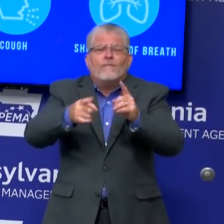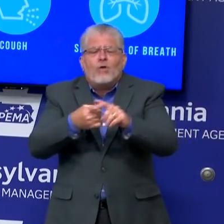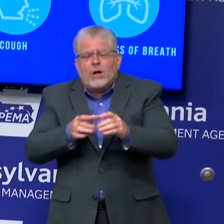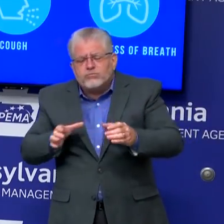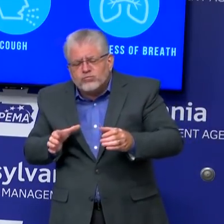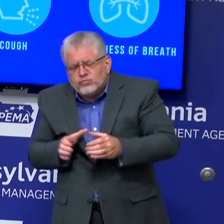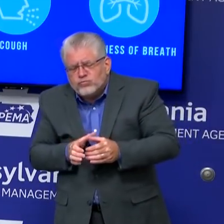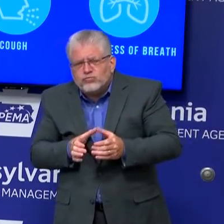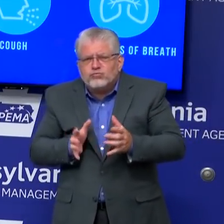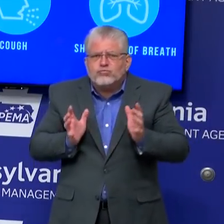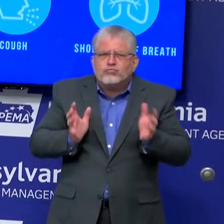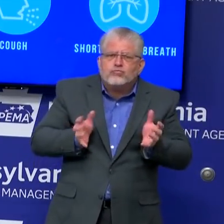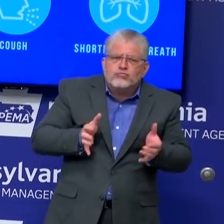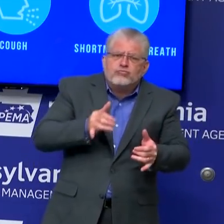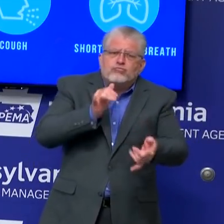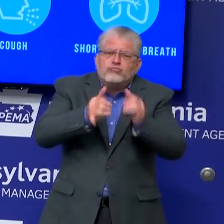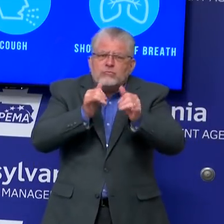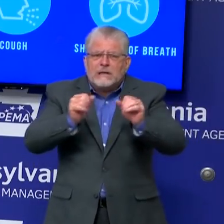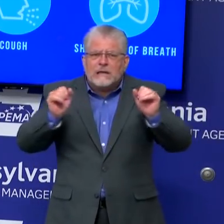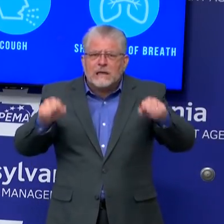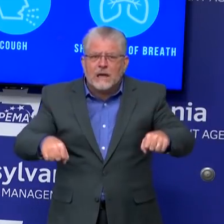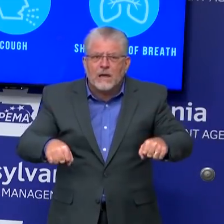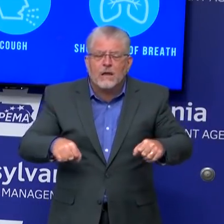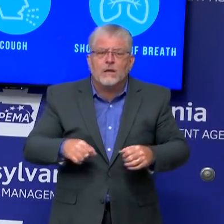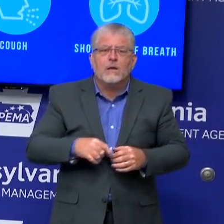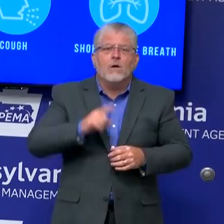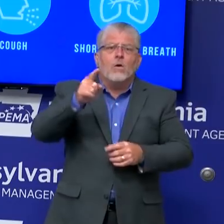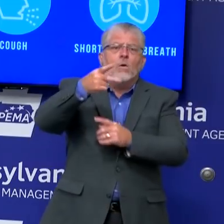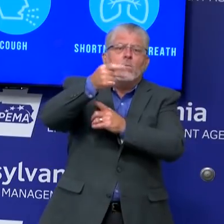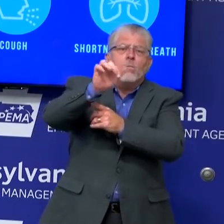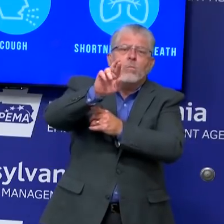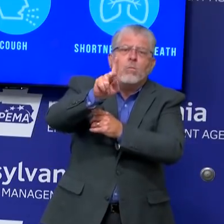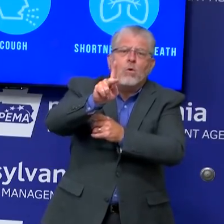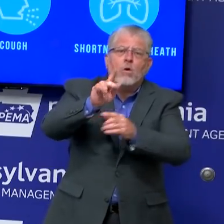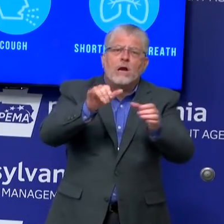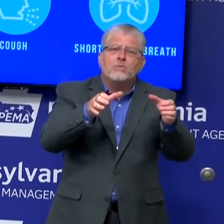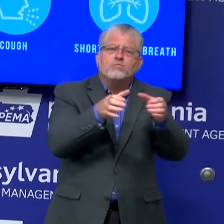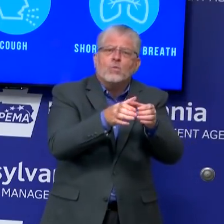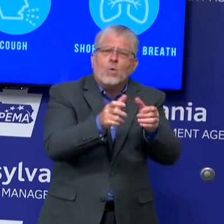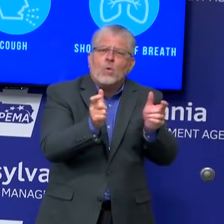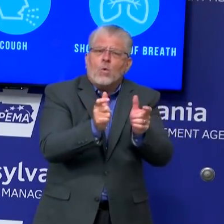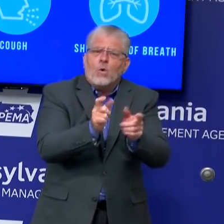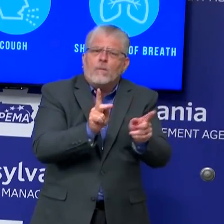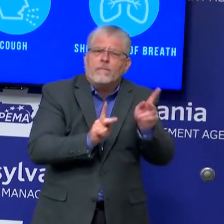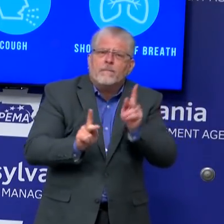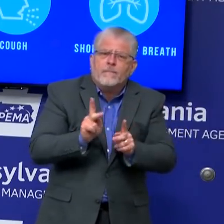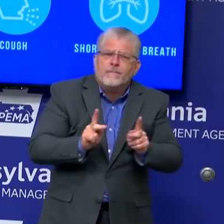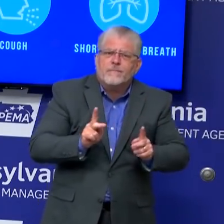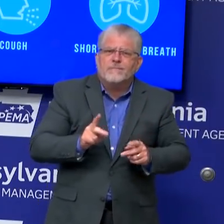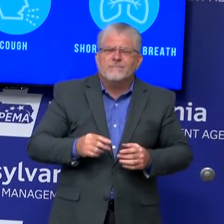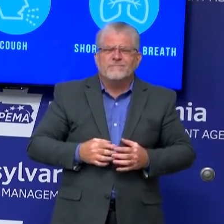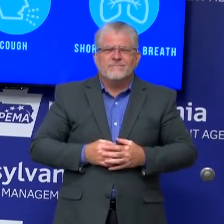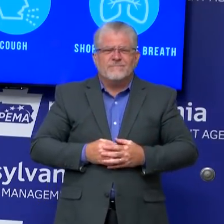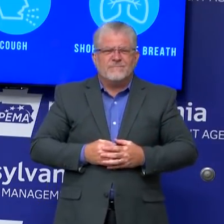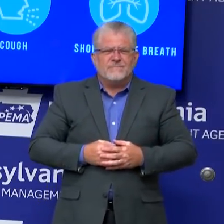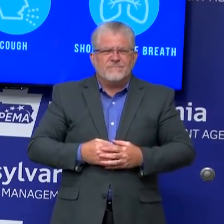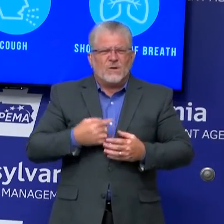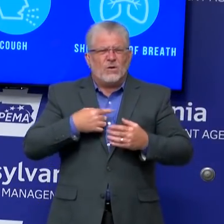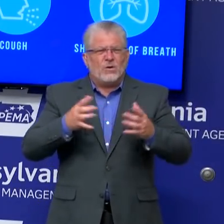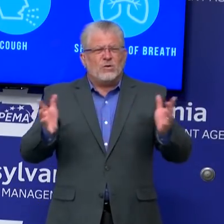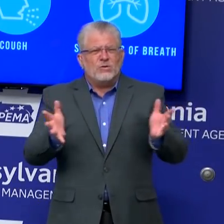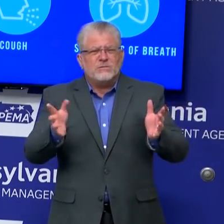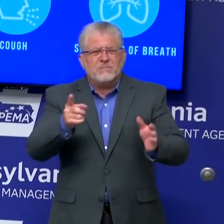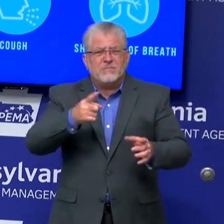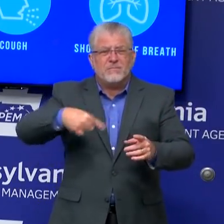are encouraged to responsibly take advantage of one or more of the 121 Pennsylvania state parks or other